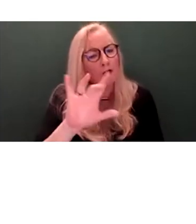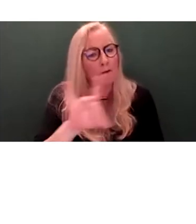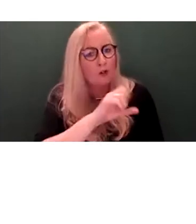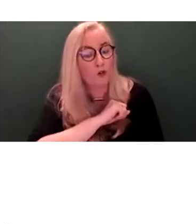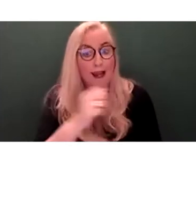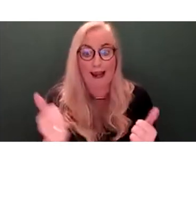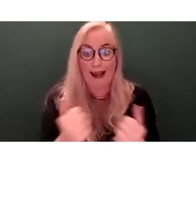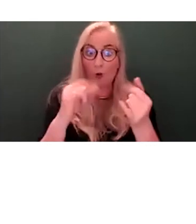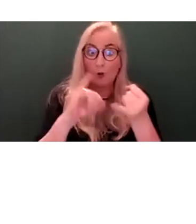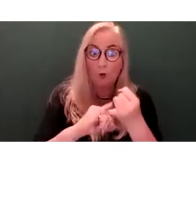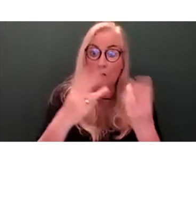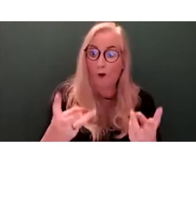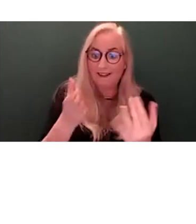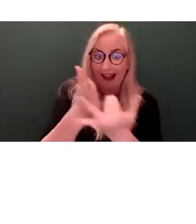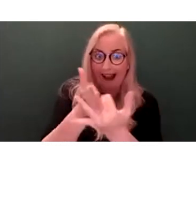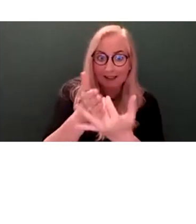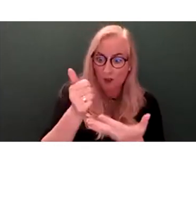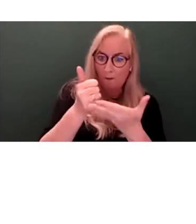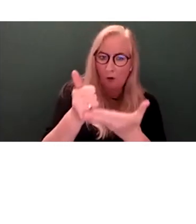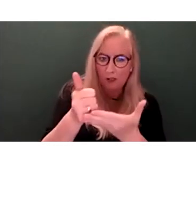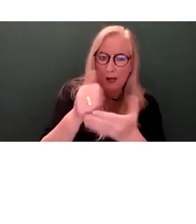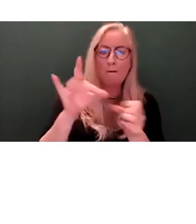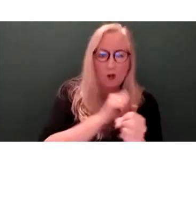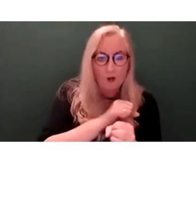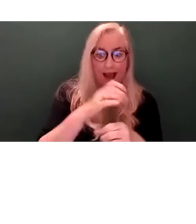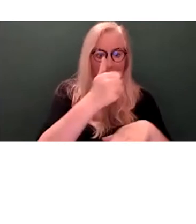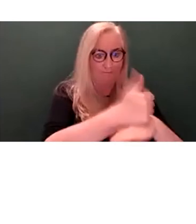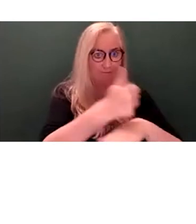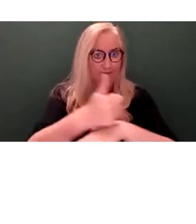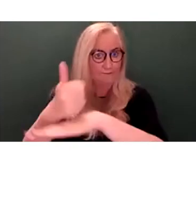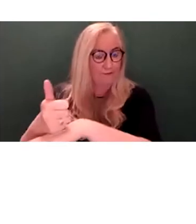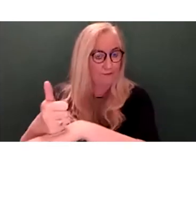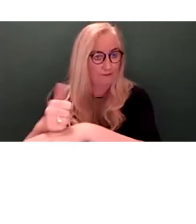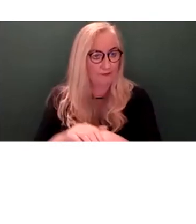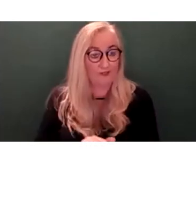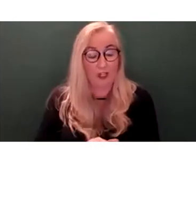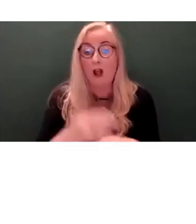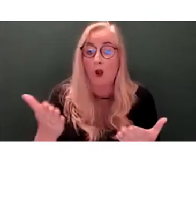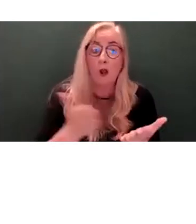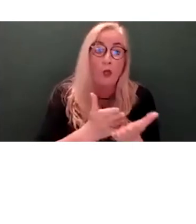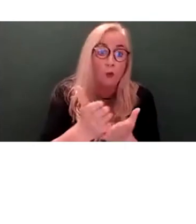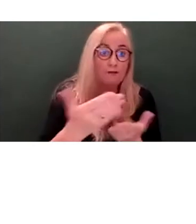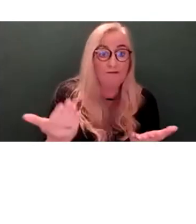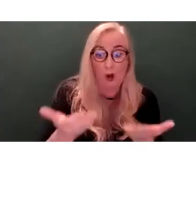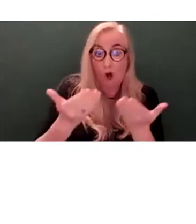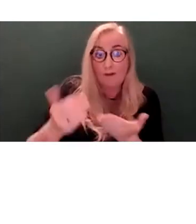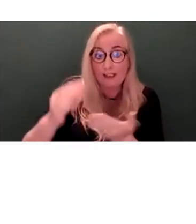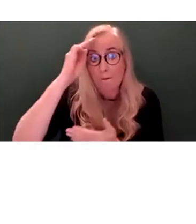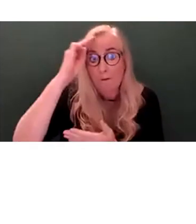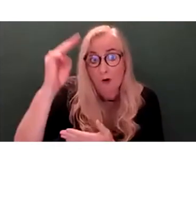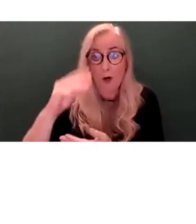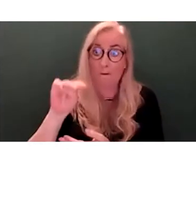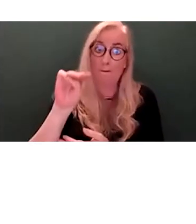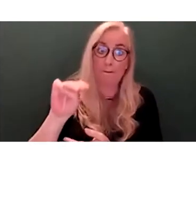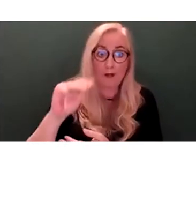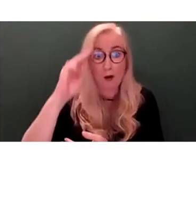who wishes to access supports, that they are already in place. Be they a prospective or current employee, or